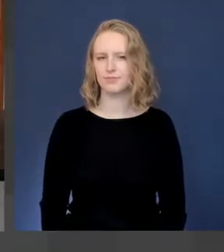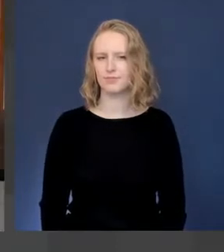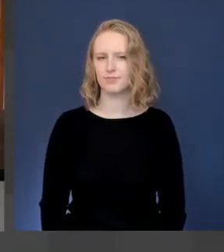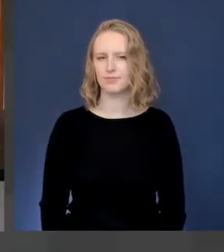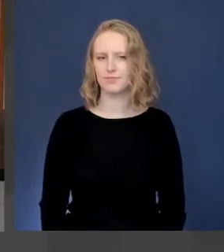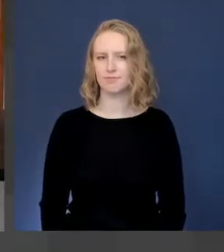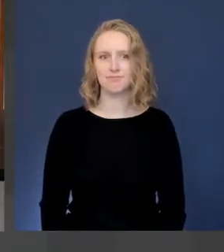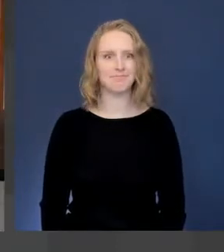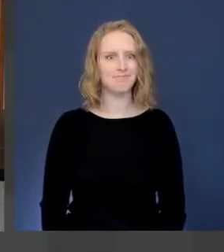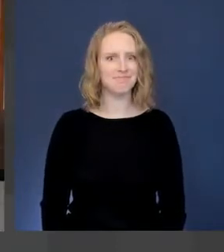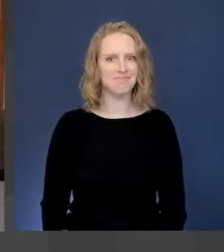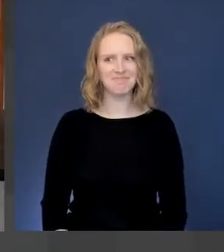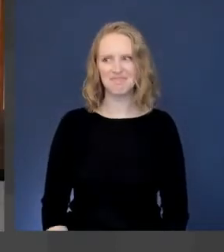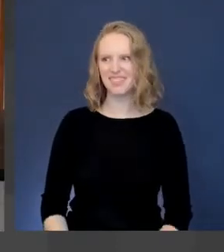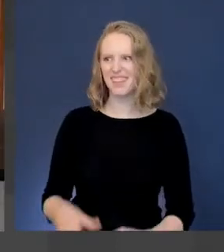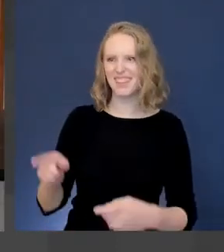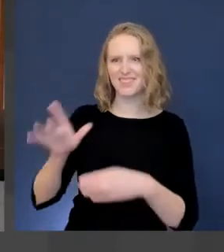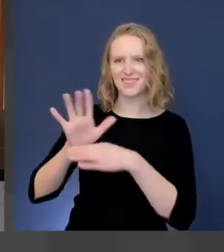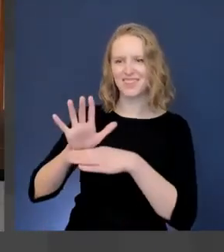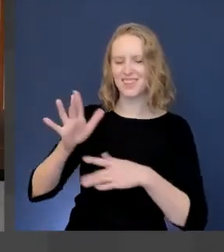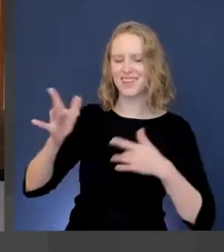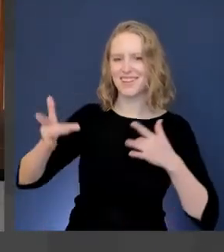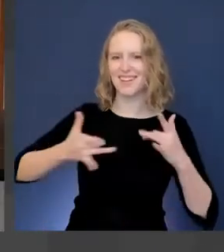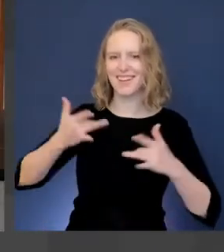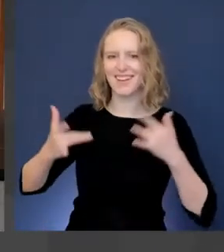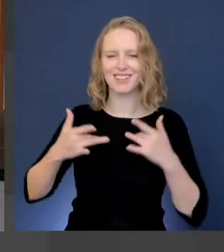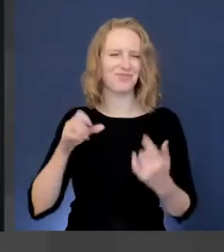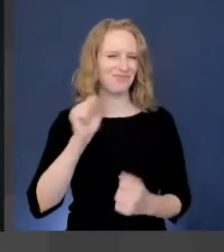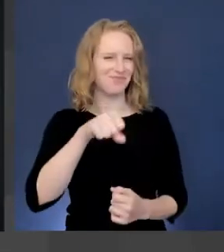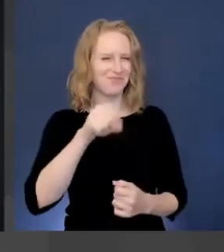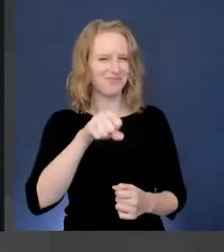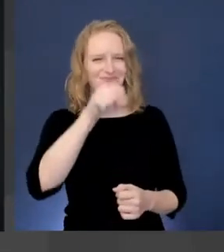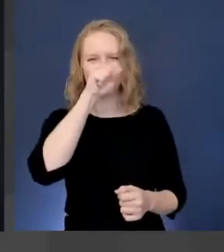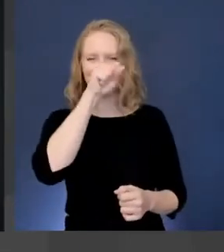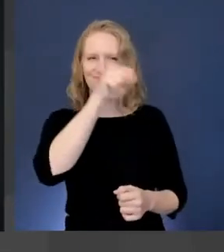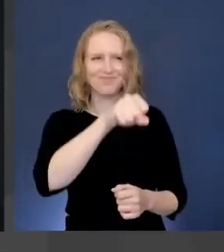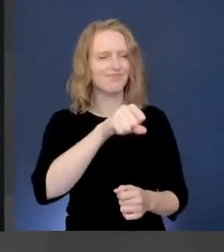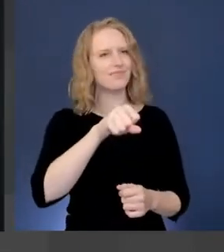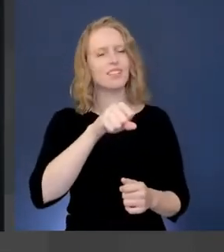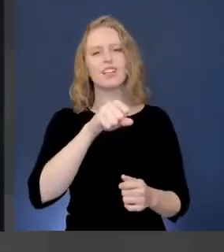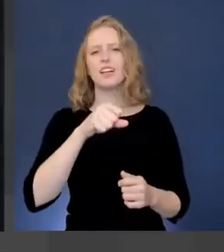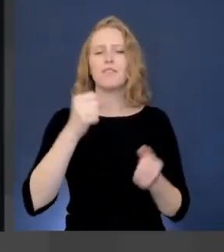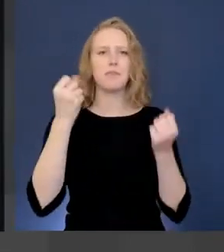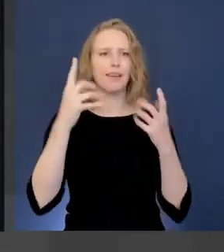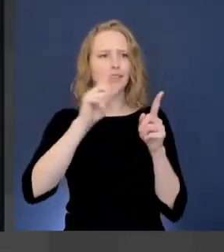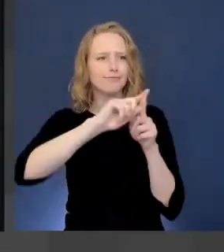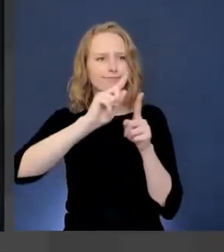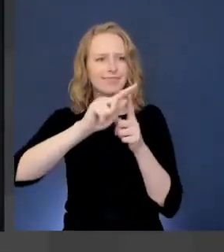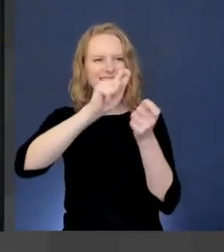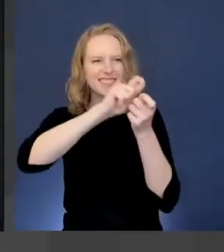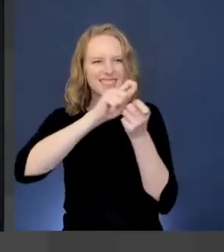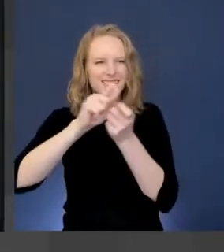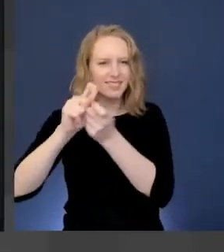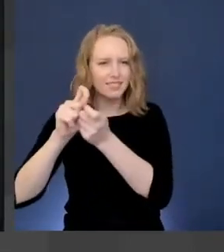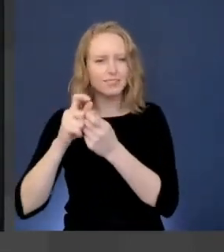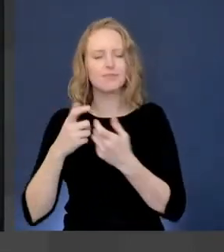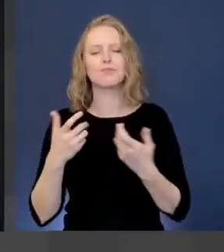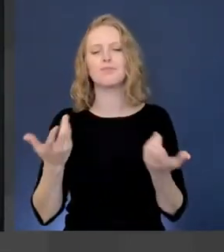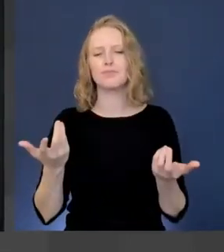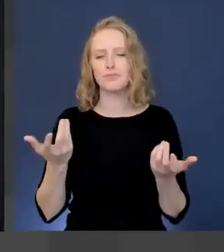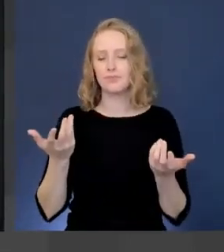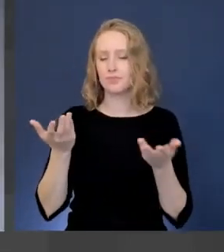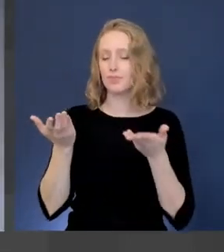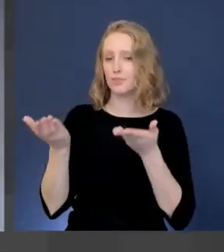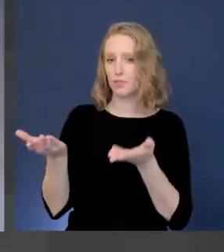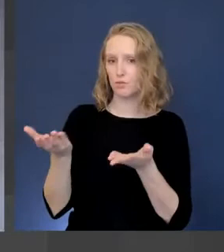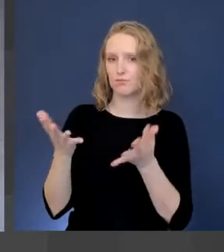That video is so exciting. Yeah, I love that trailer so much. It has so many details. So there's a lot going on